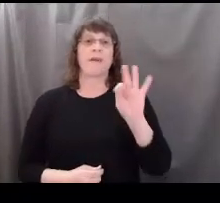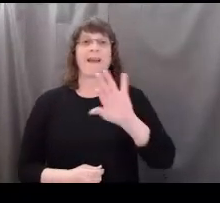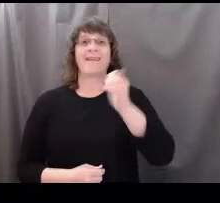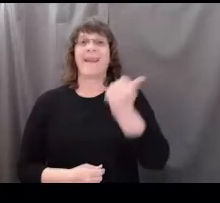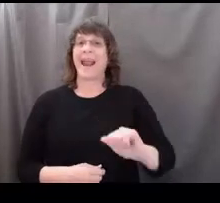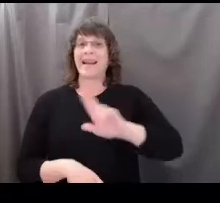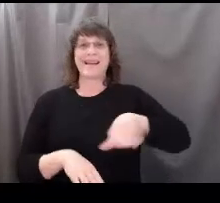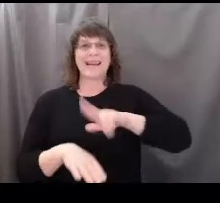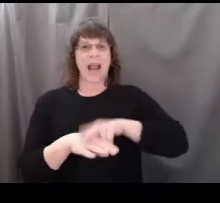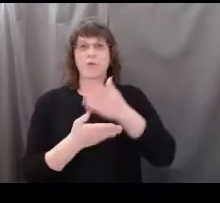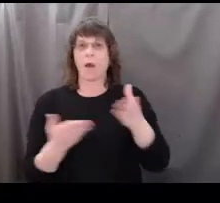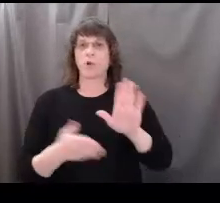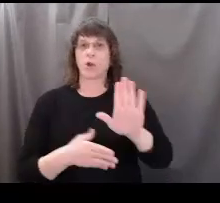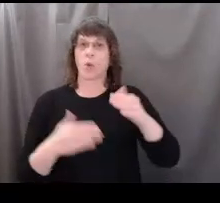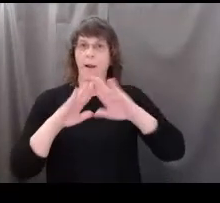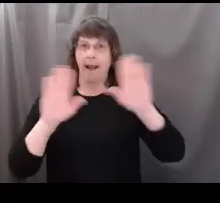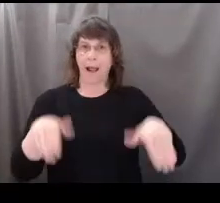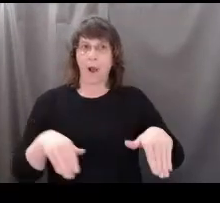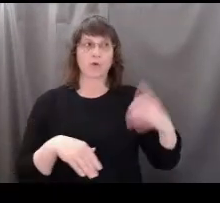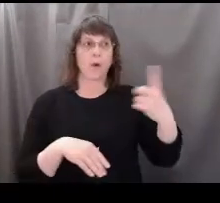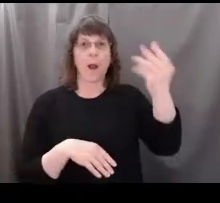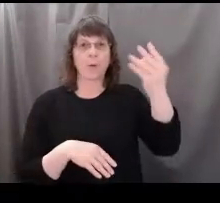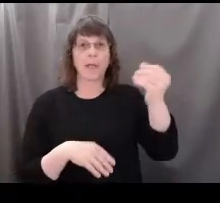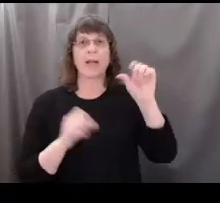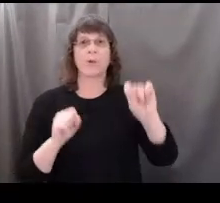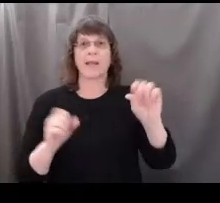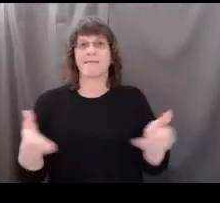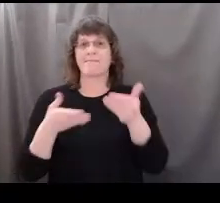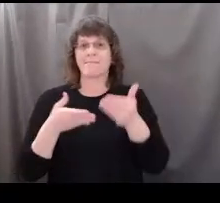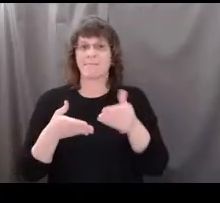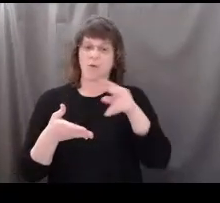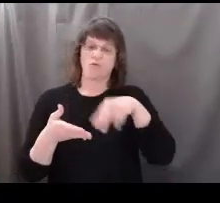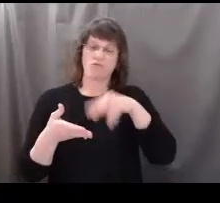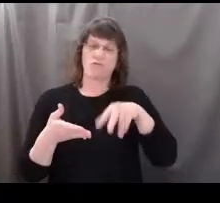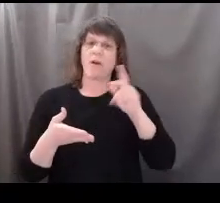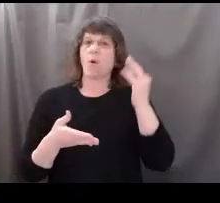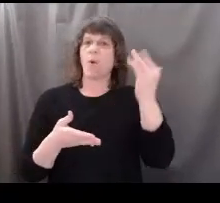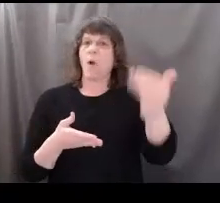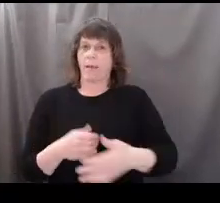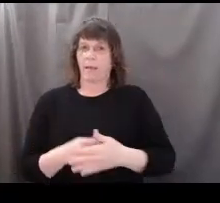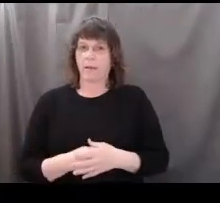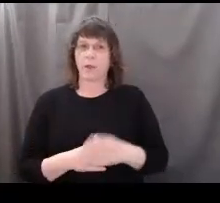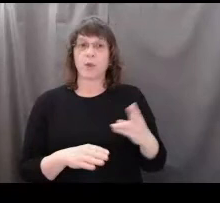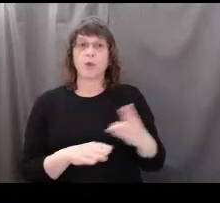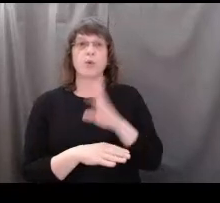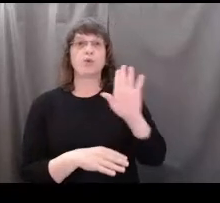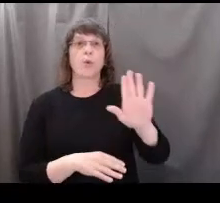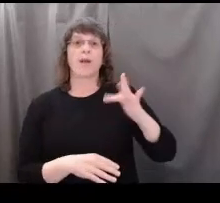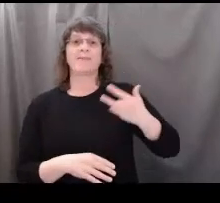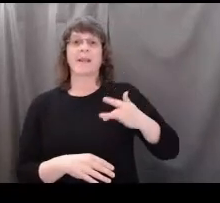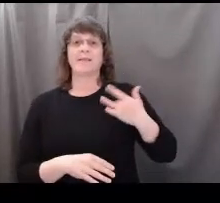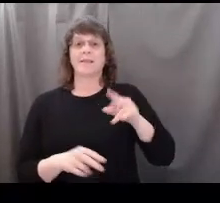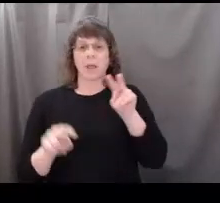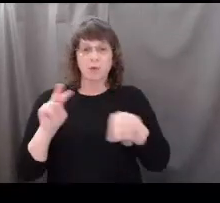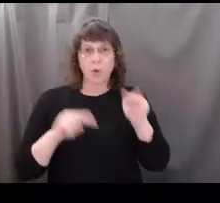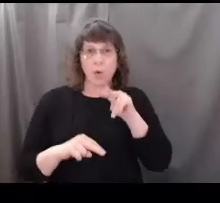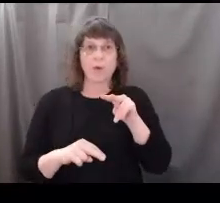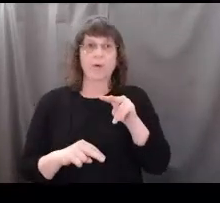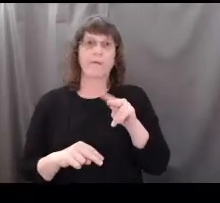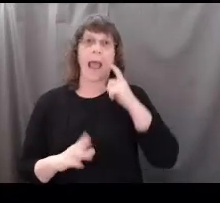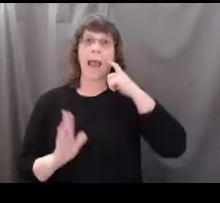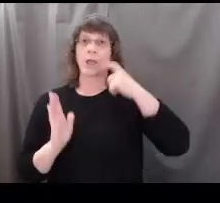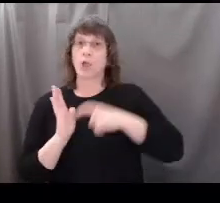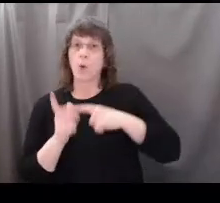natural object in your house or outside that you can spend time with. Use your senses to observe using I notice,